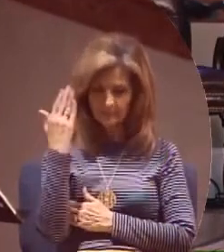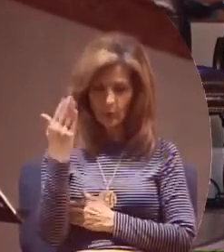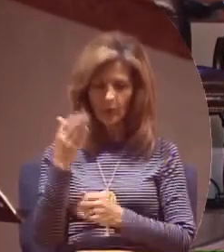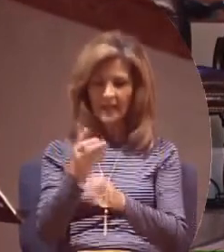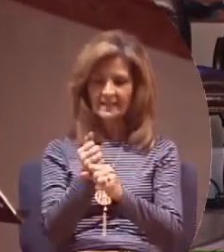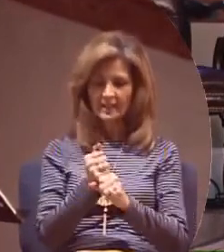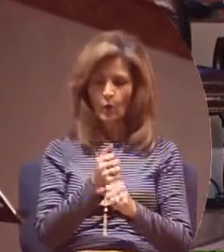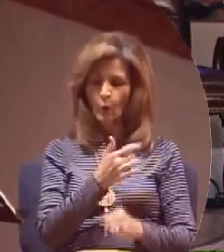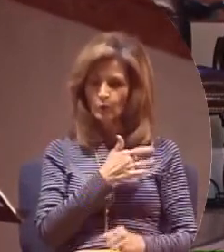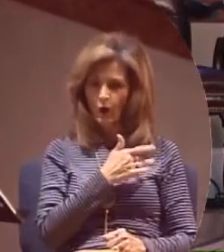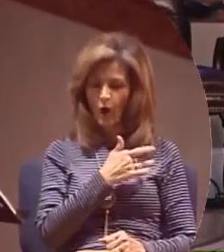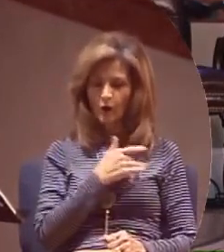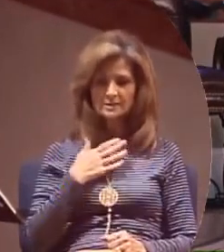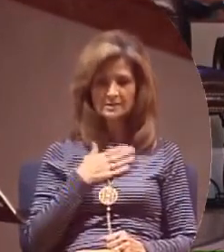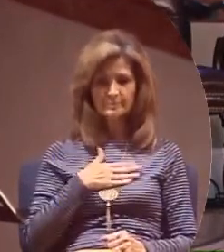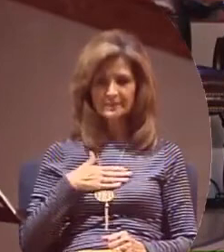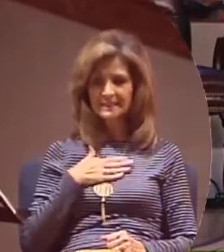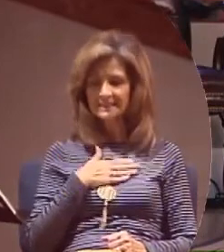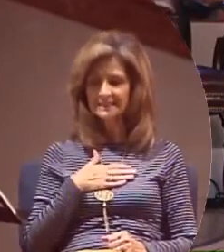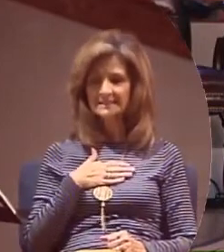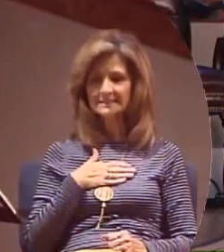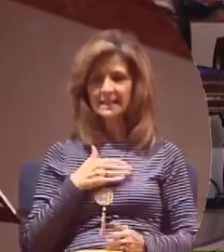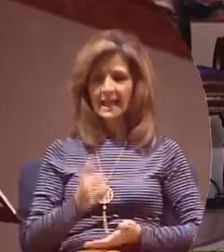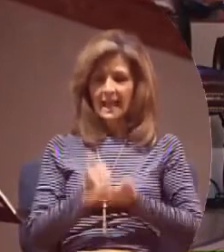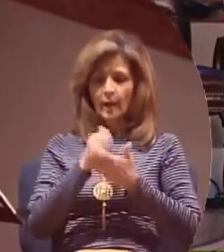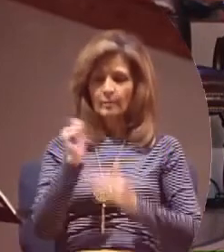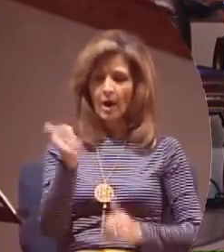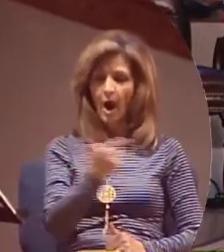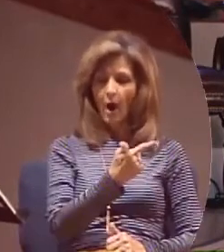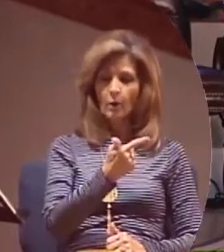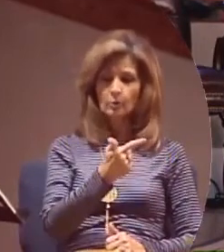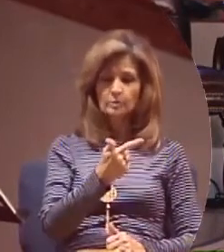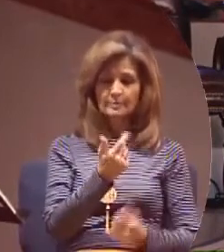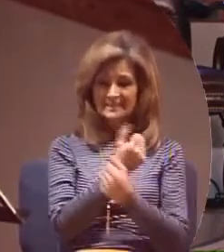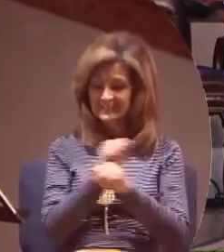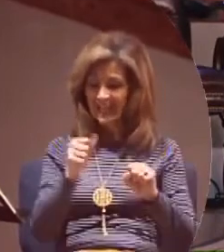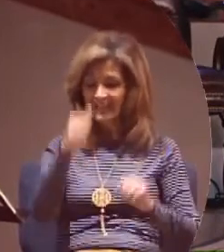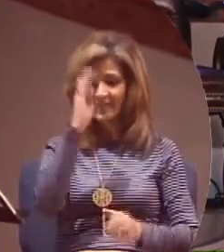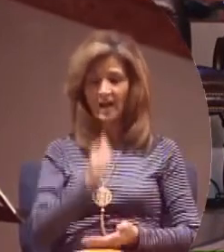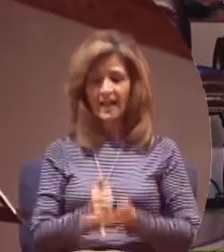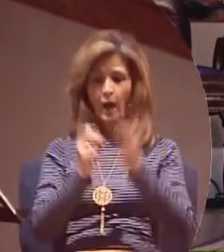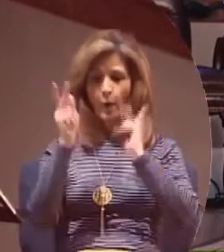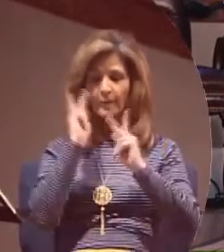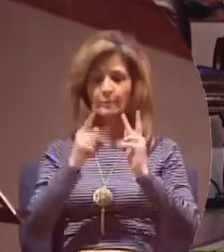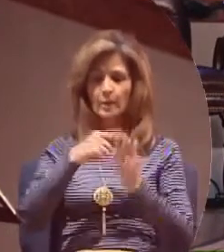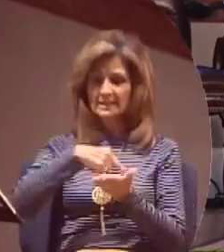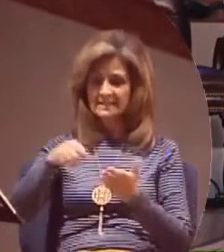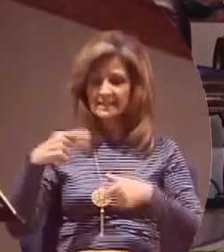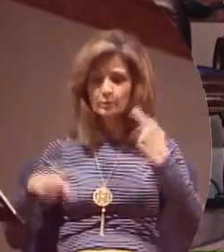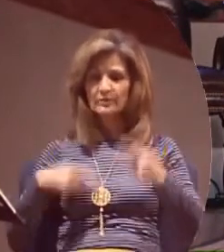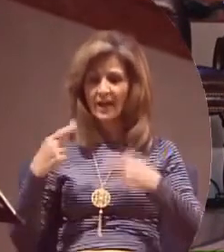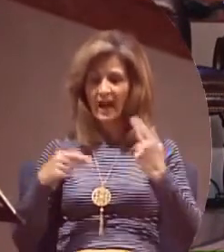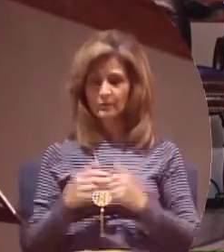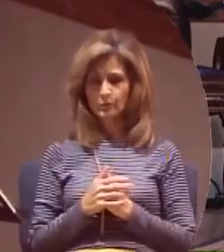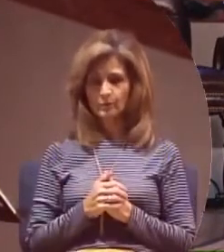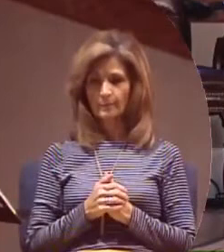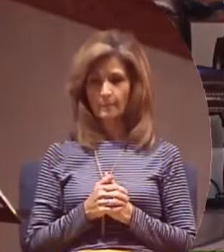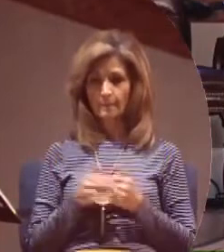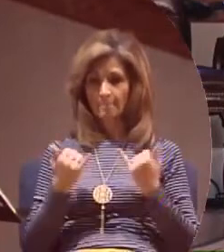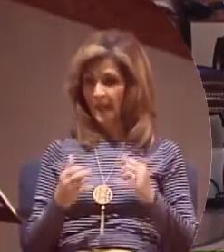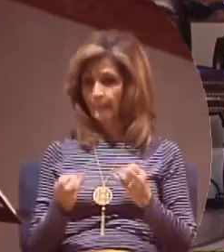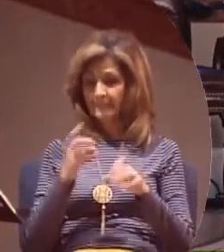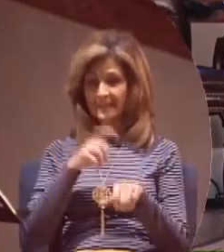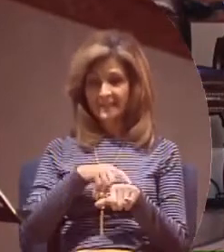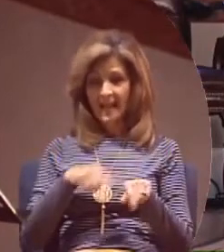hold of hearts. Please help everybody there, son, saved to get saved. God, help your people. God, send revival. And yet many